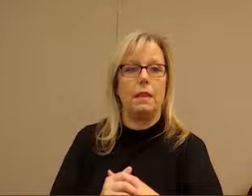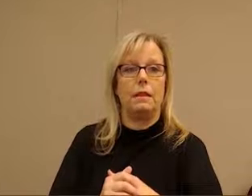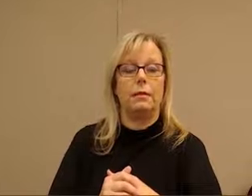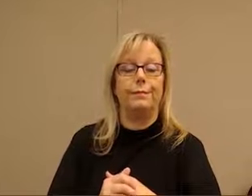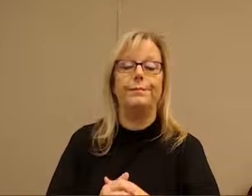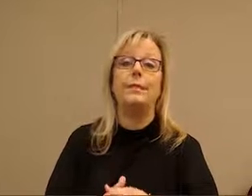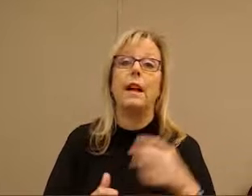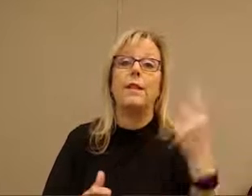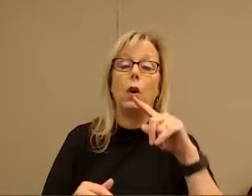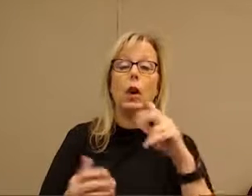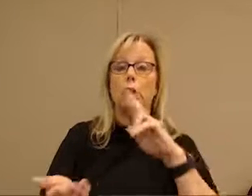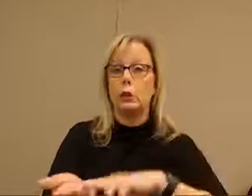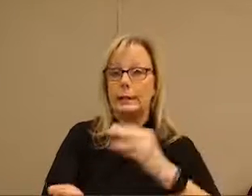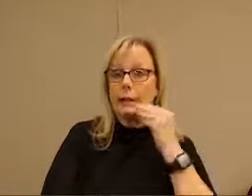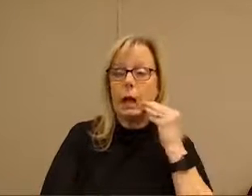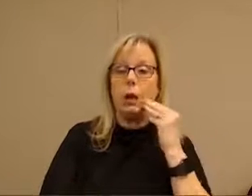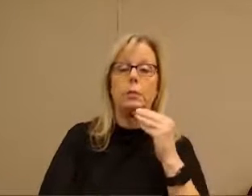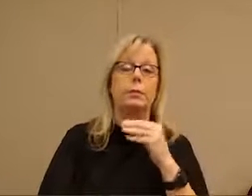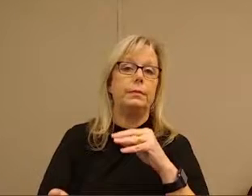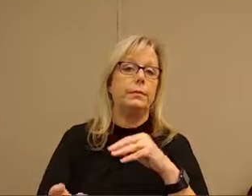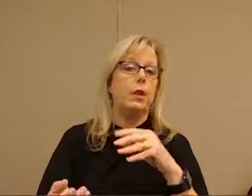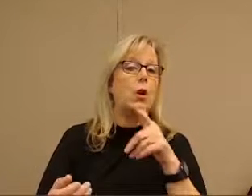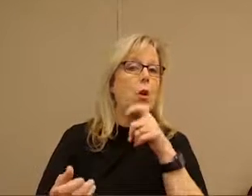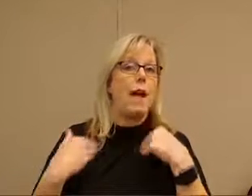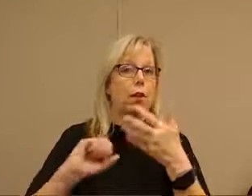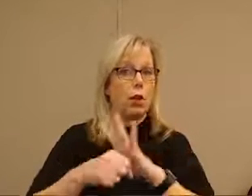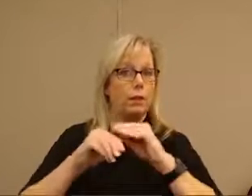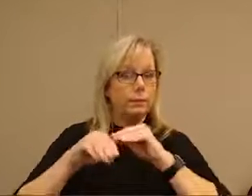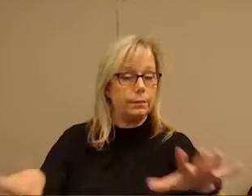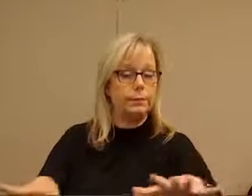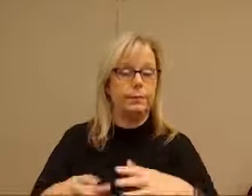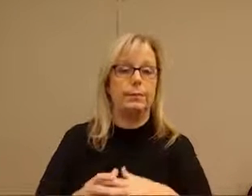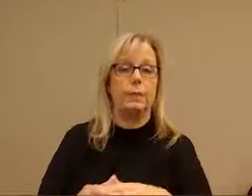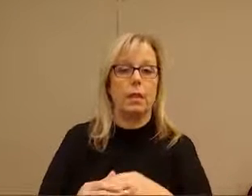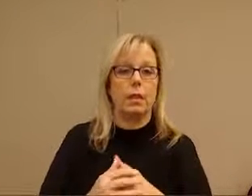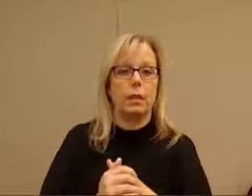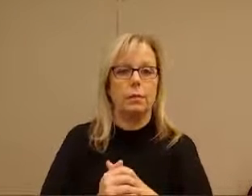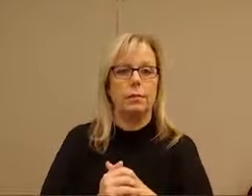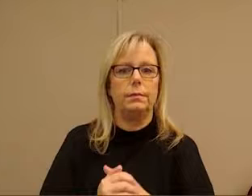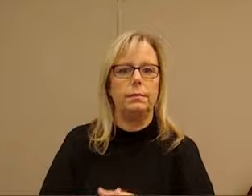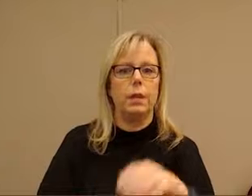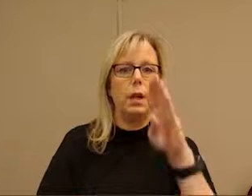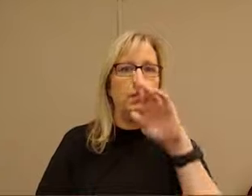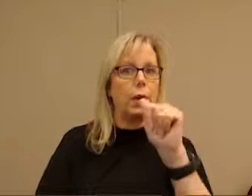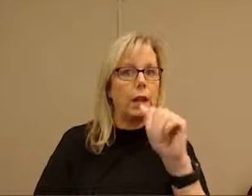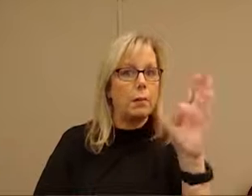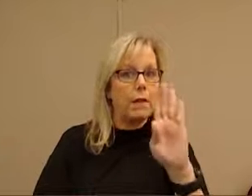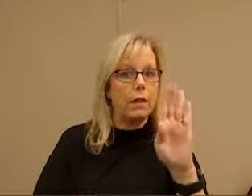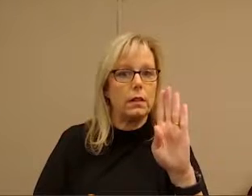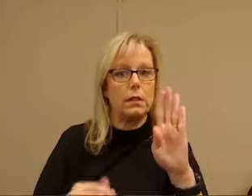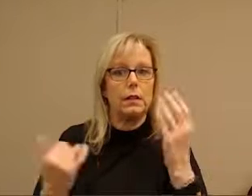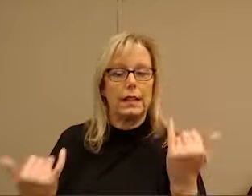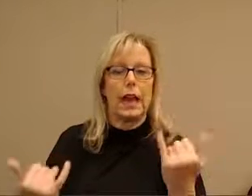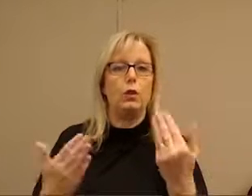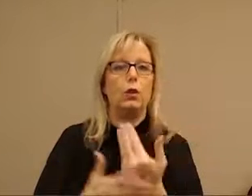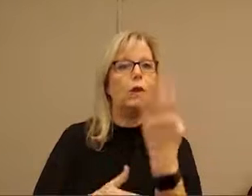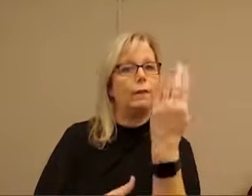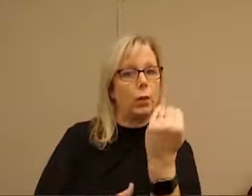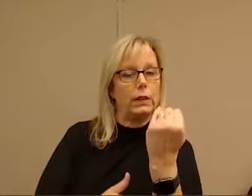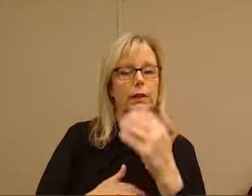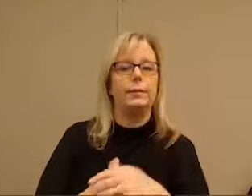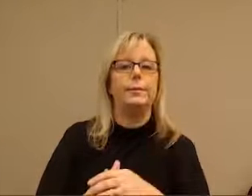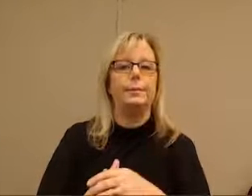All right, for congregate care, announcing those that are in outbreak status. We have Bree of Belleville with 14